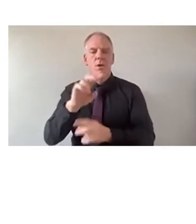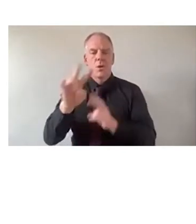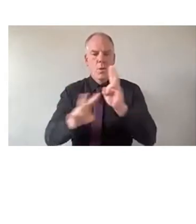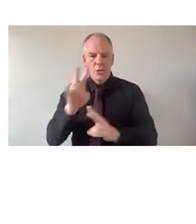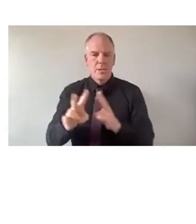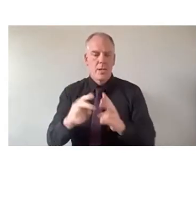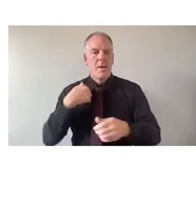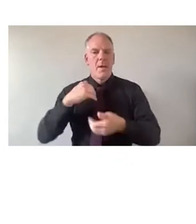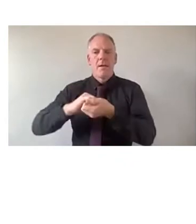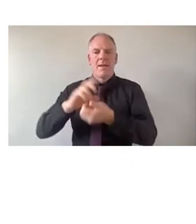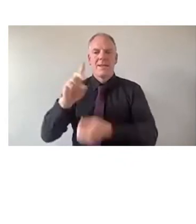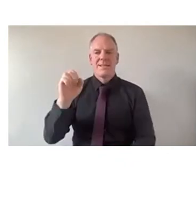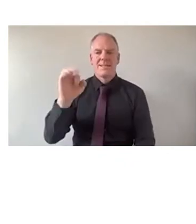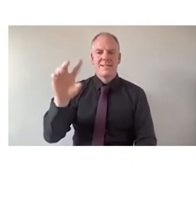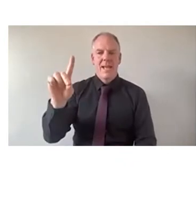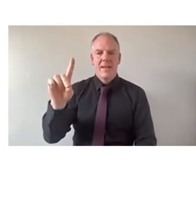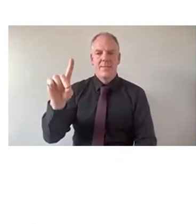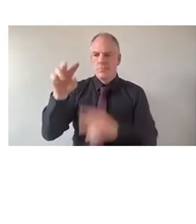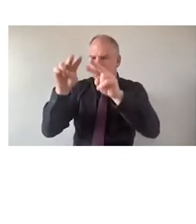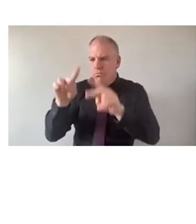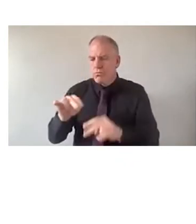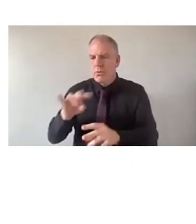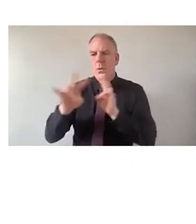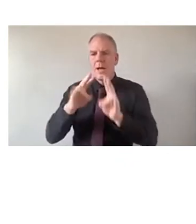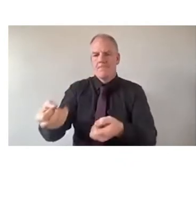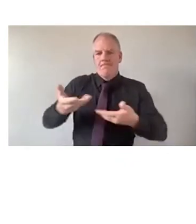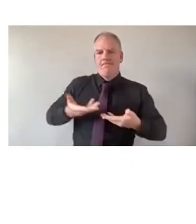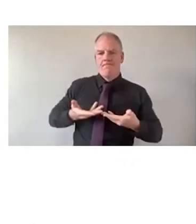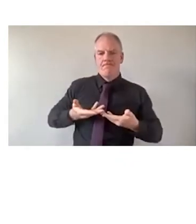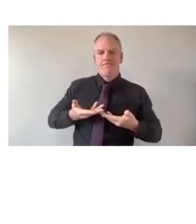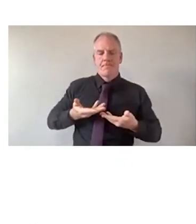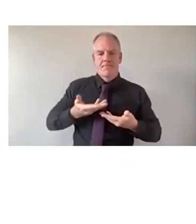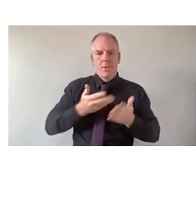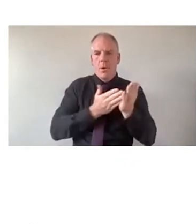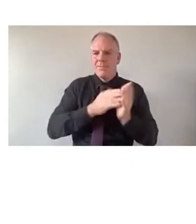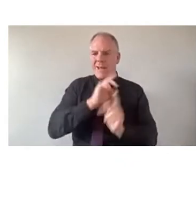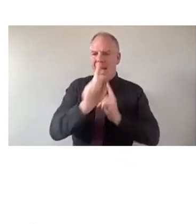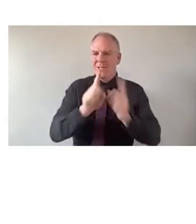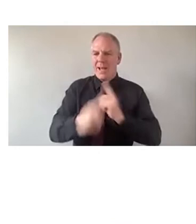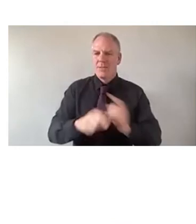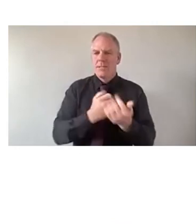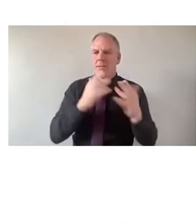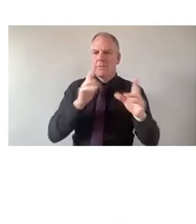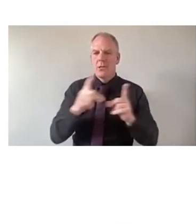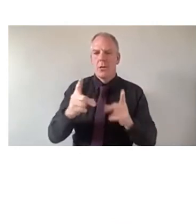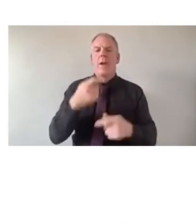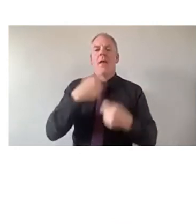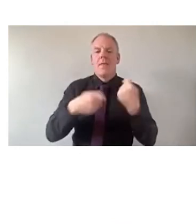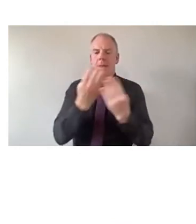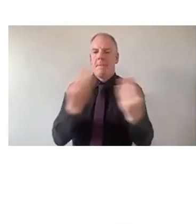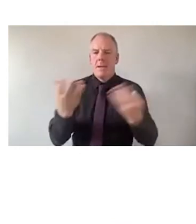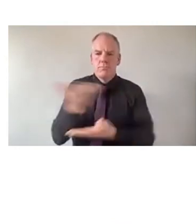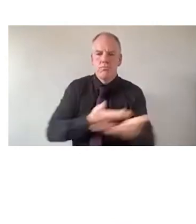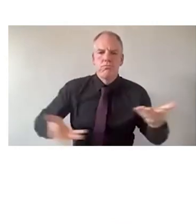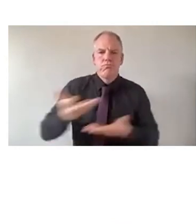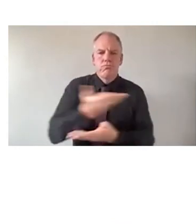answer button to send in your questions. And my colleague David will collate the questions and send them through to me. And we get through as many of them